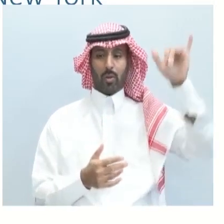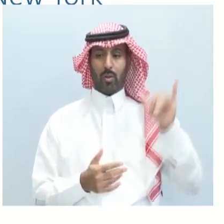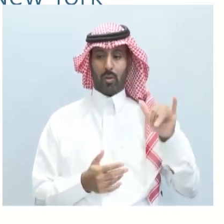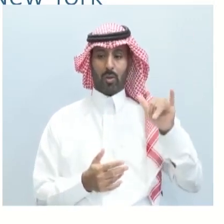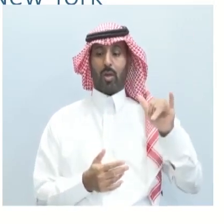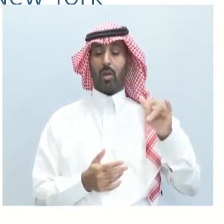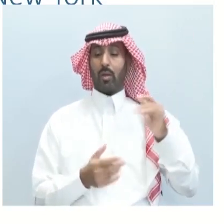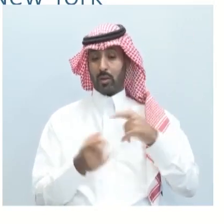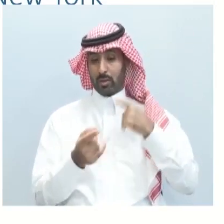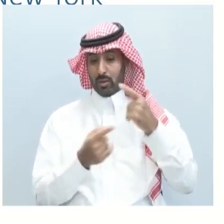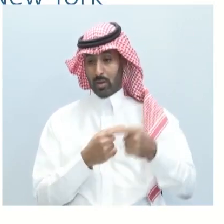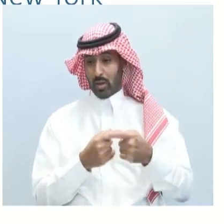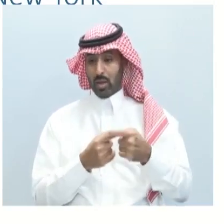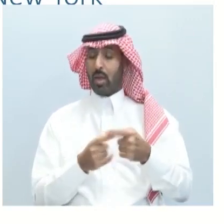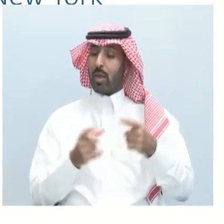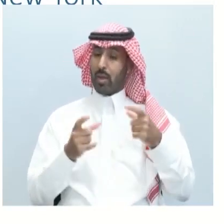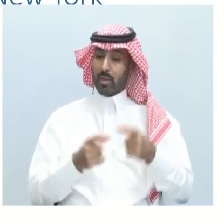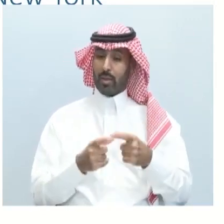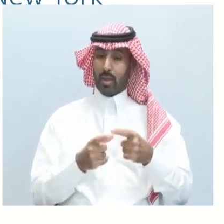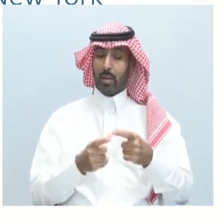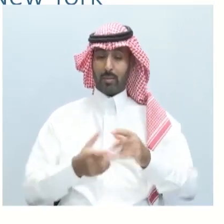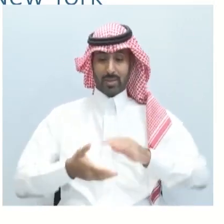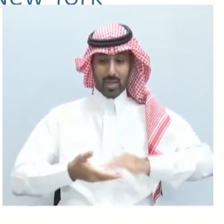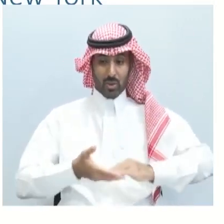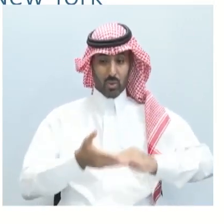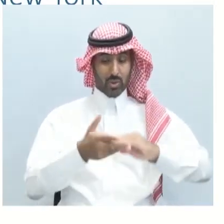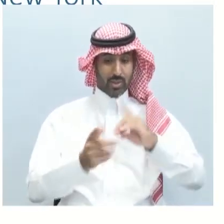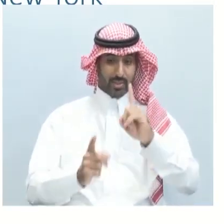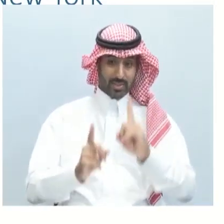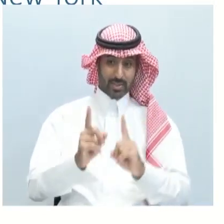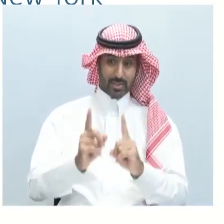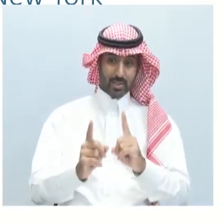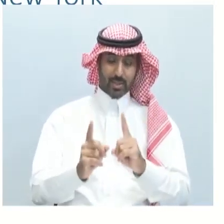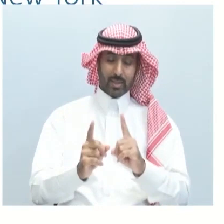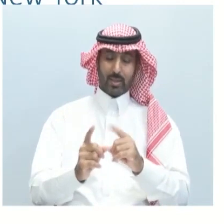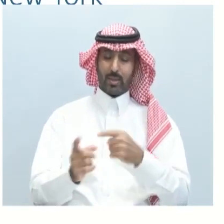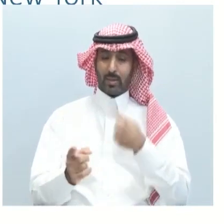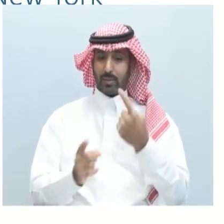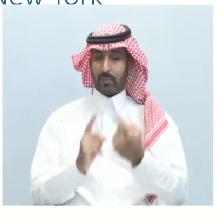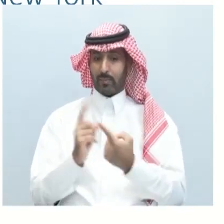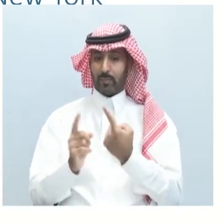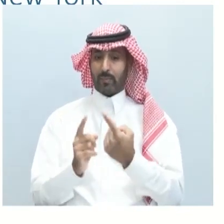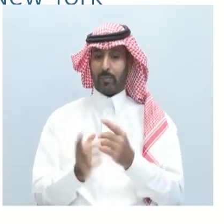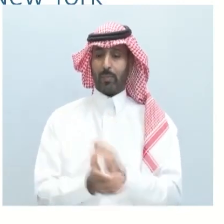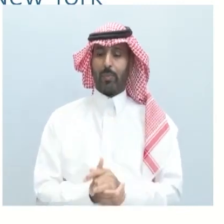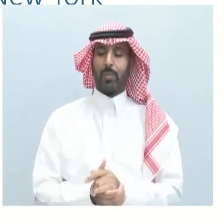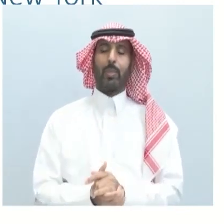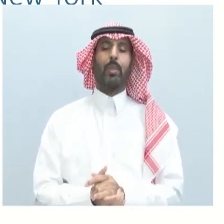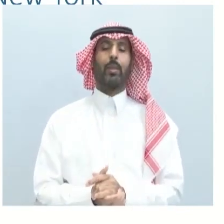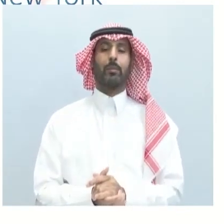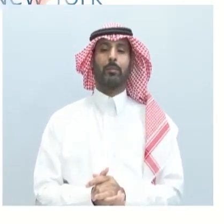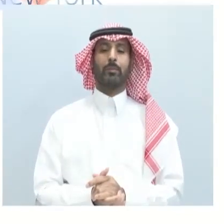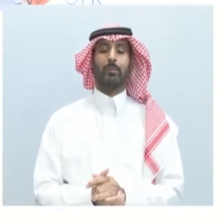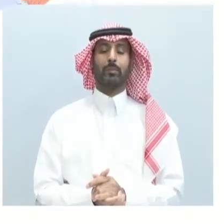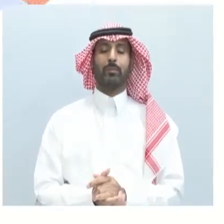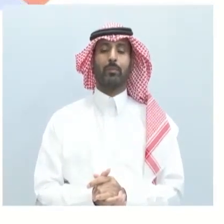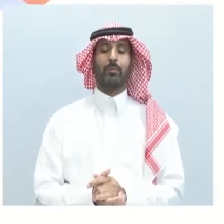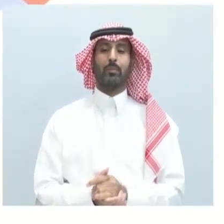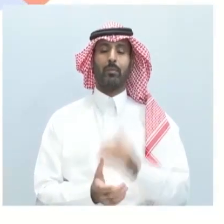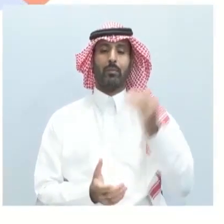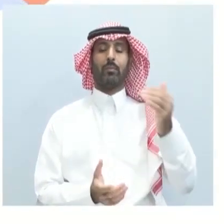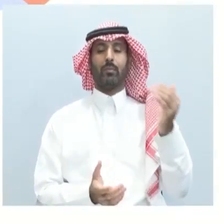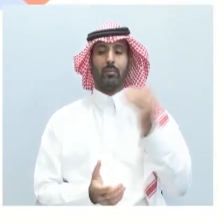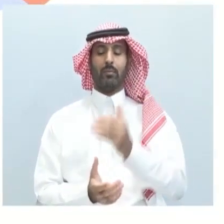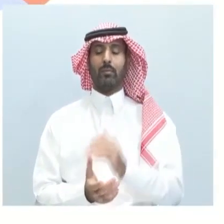other while studying in New York, which is going to be our conversation lesson in the book. Now, we are going to move